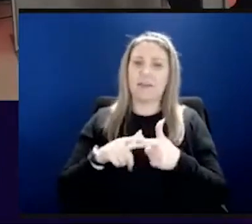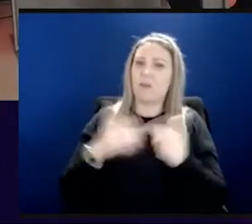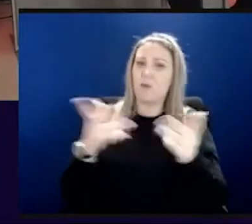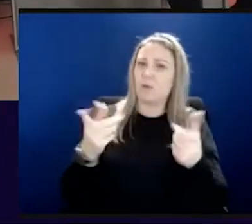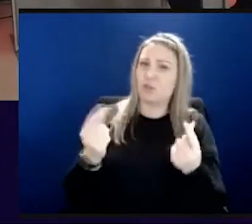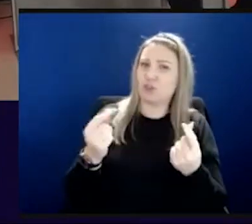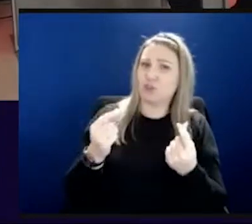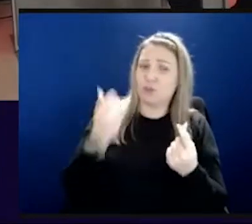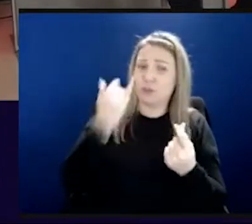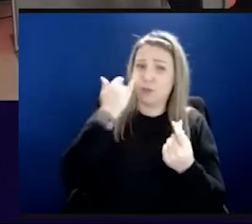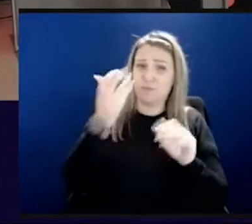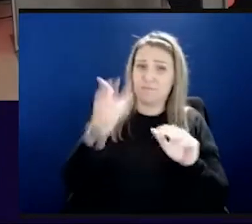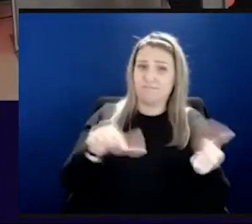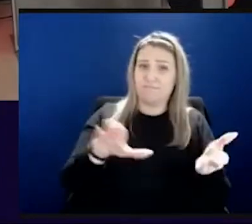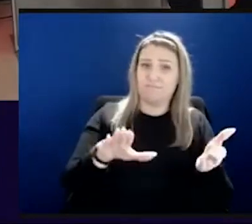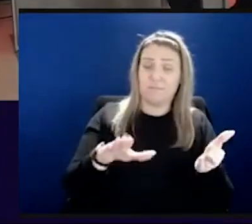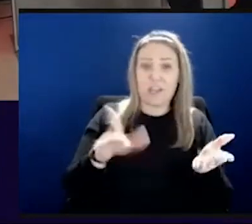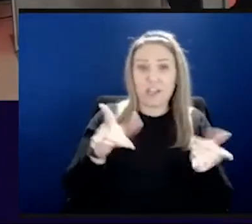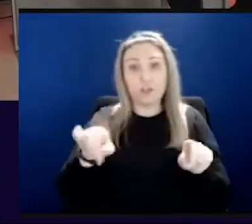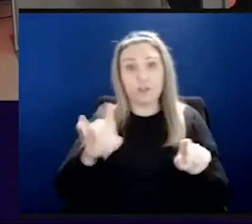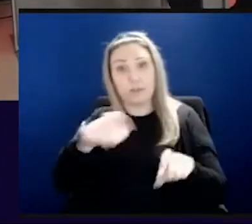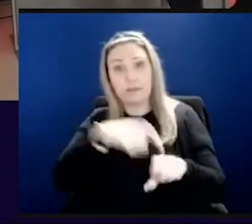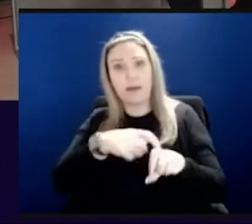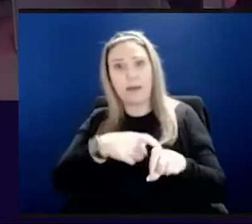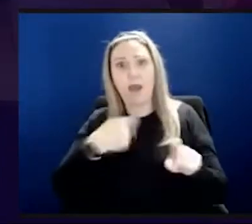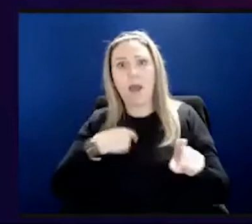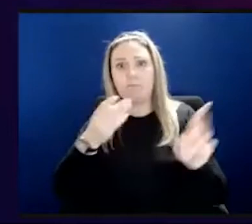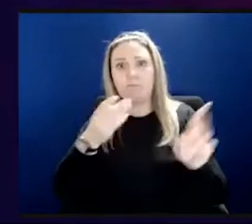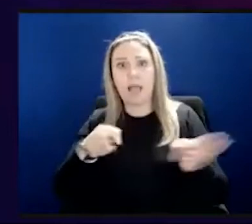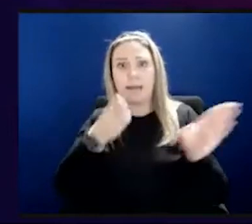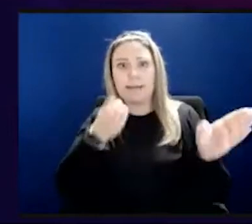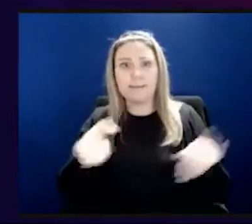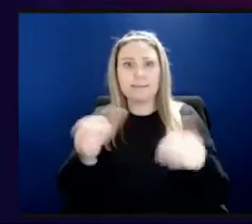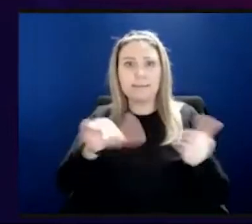time I'm planning for death, and so it's a